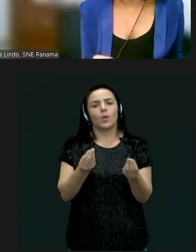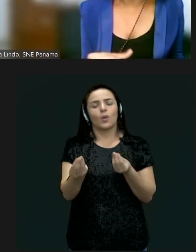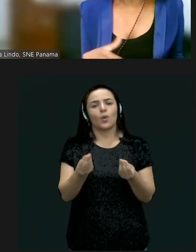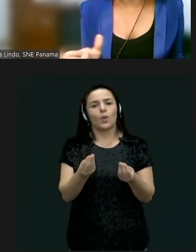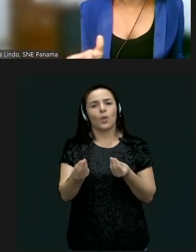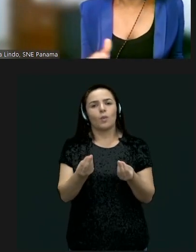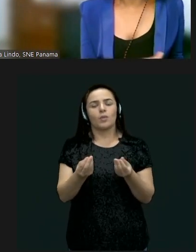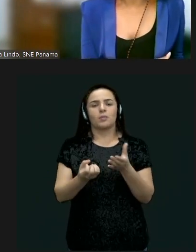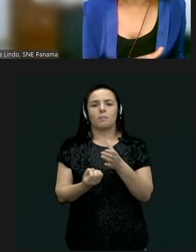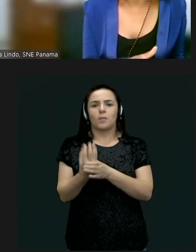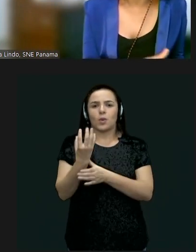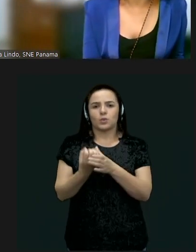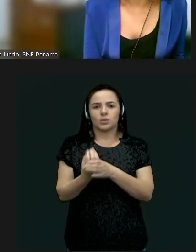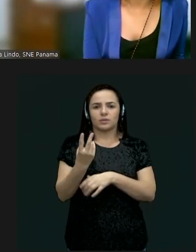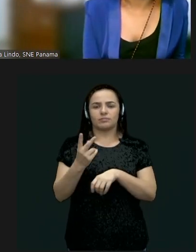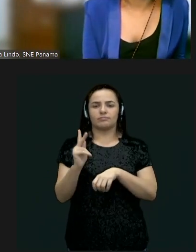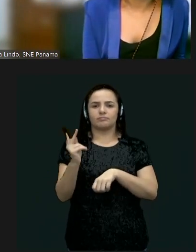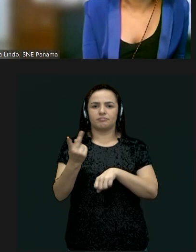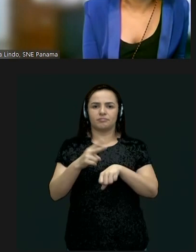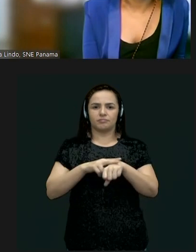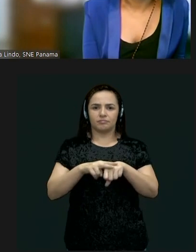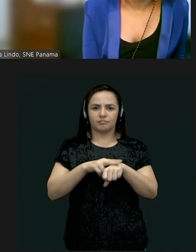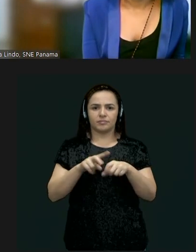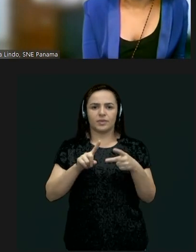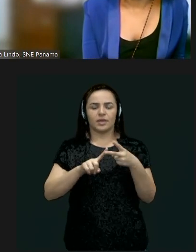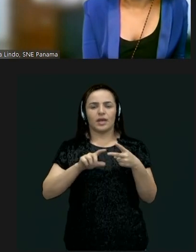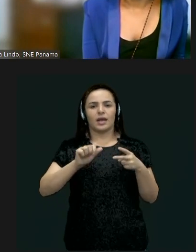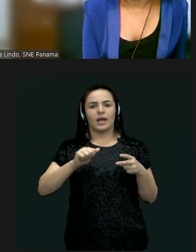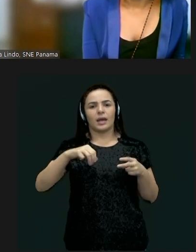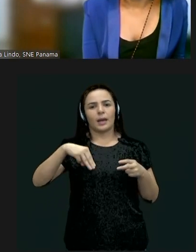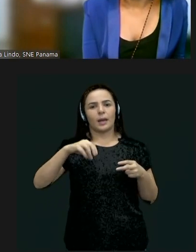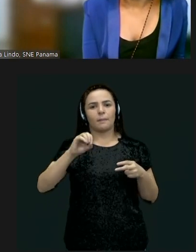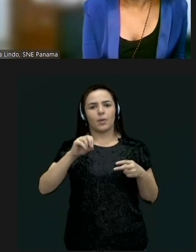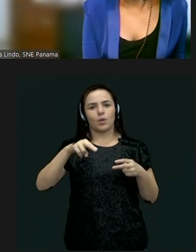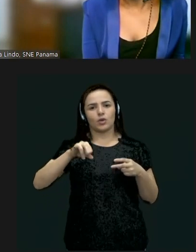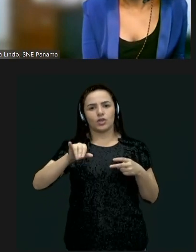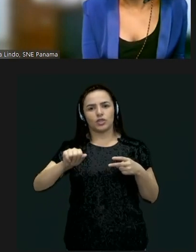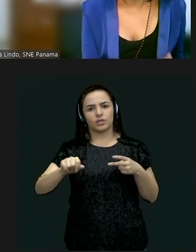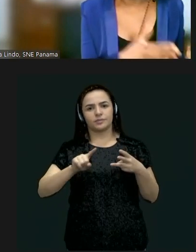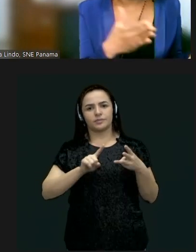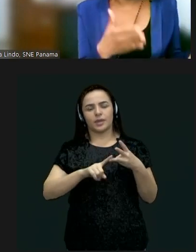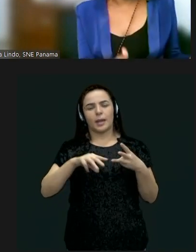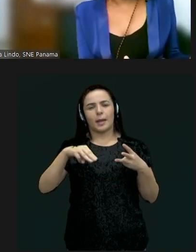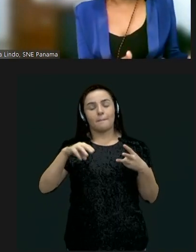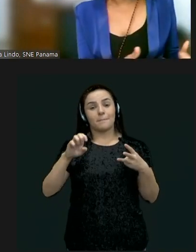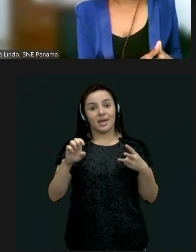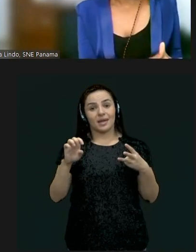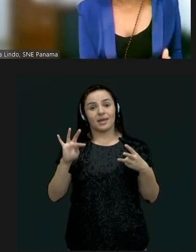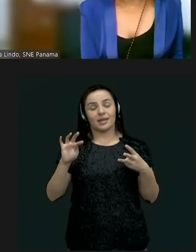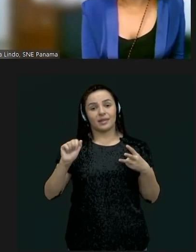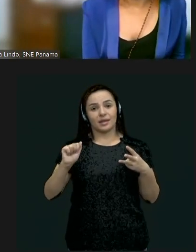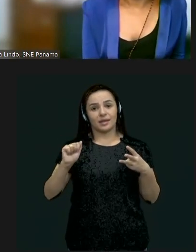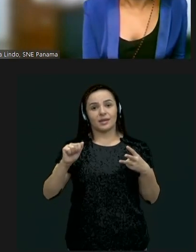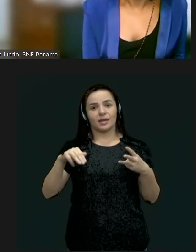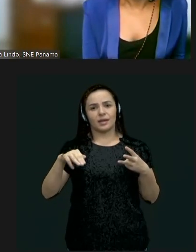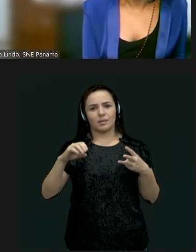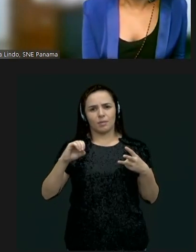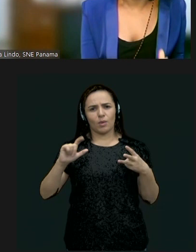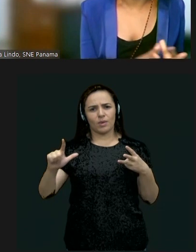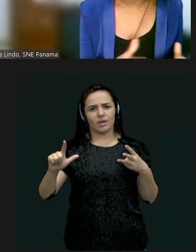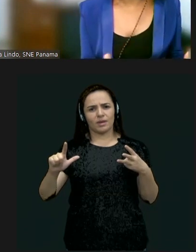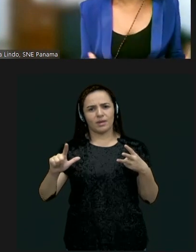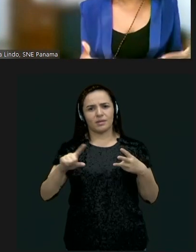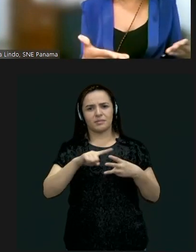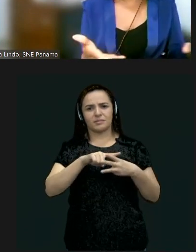plants and productions of e-ammonia, e-methanol, and e-kerosene. And we are going to do that